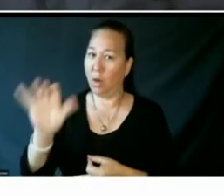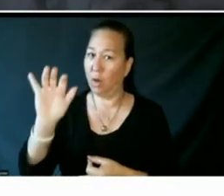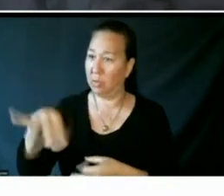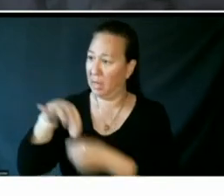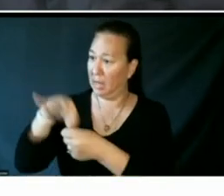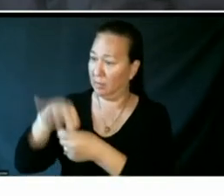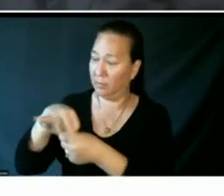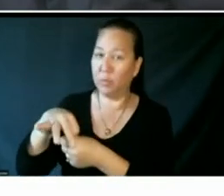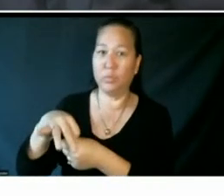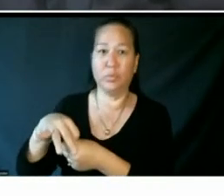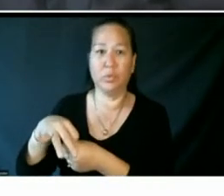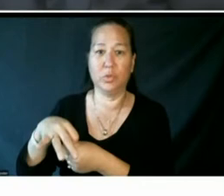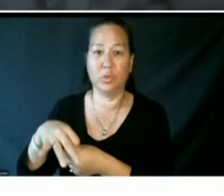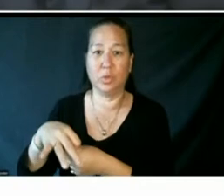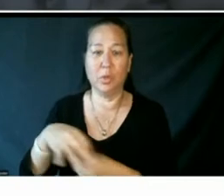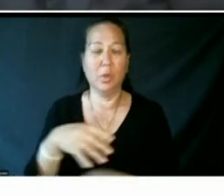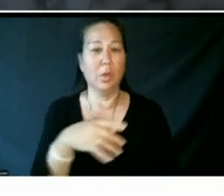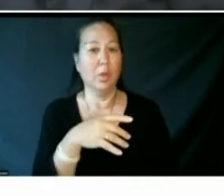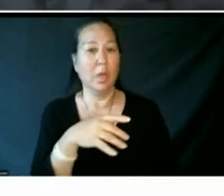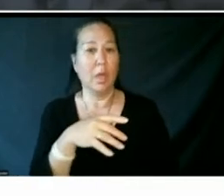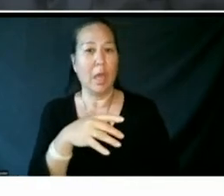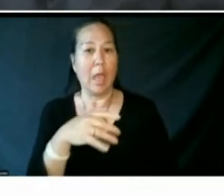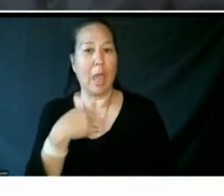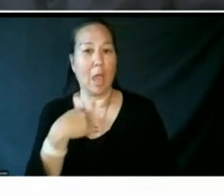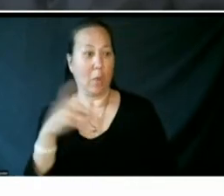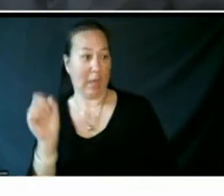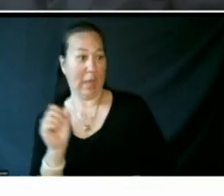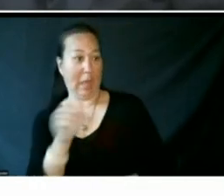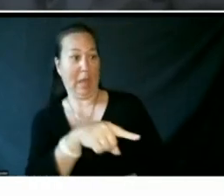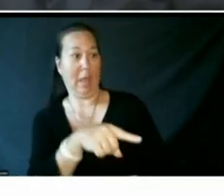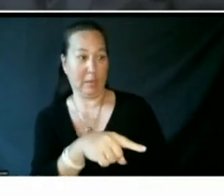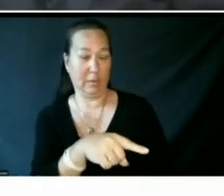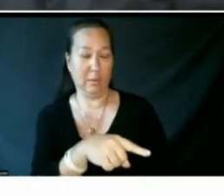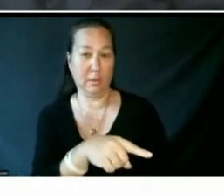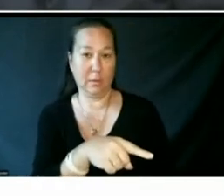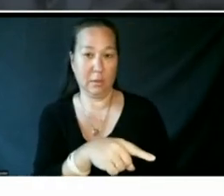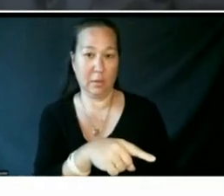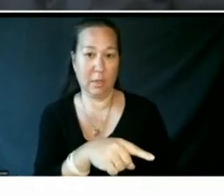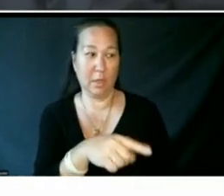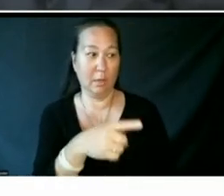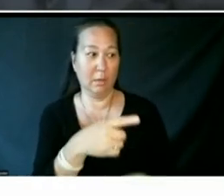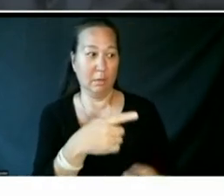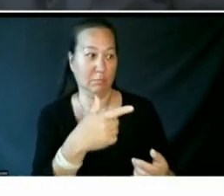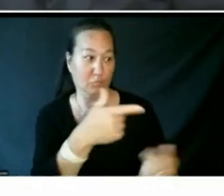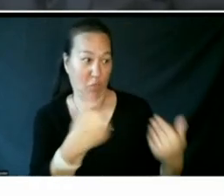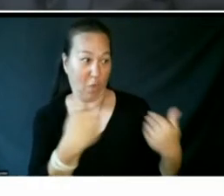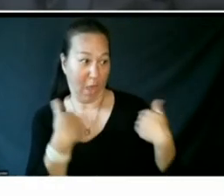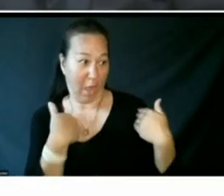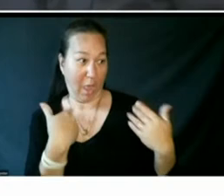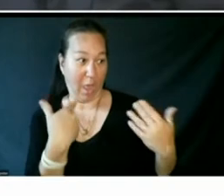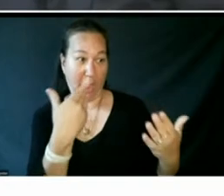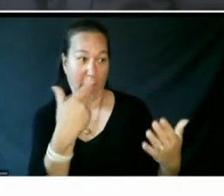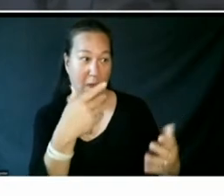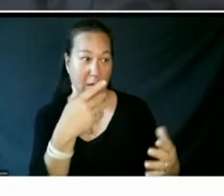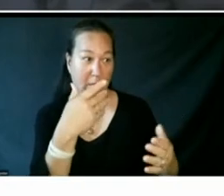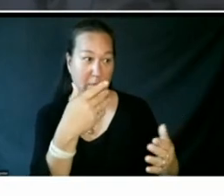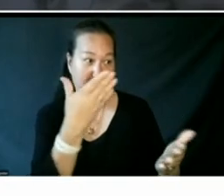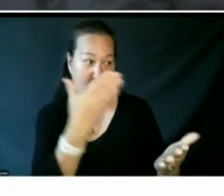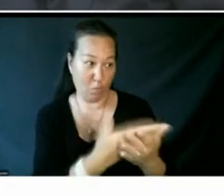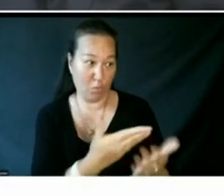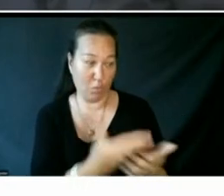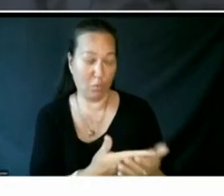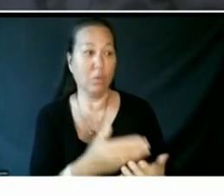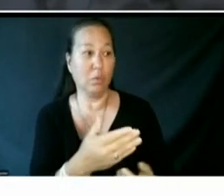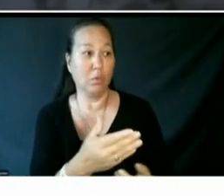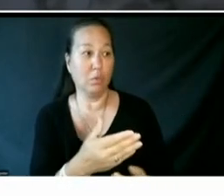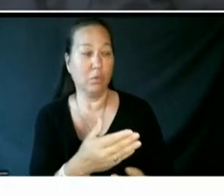did ask, do we have the proof, to Jenna, Miss Ellis? And she said, yes. And I